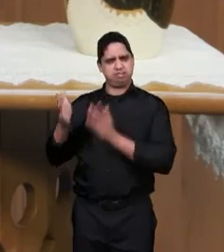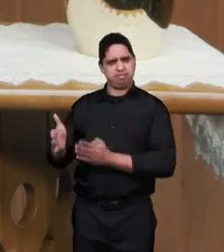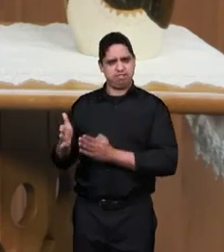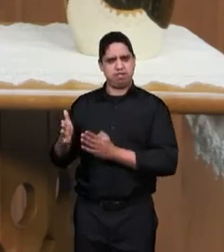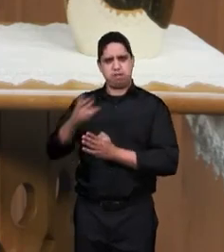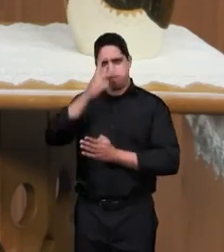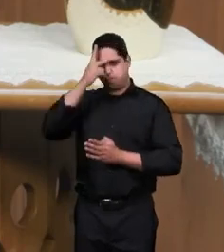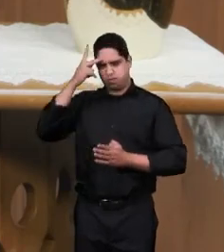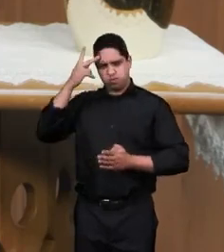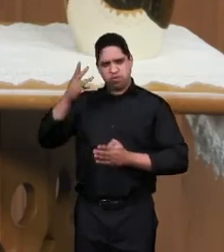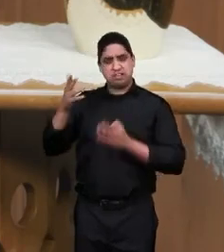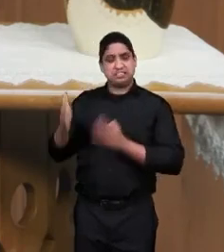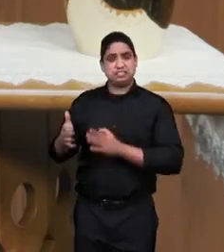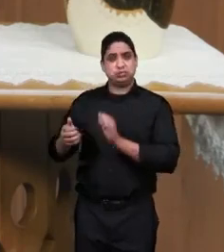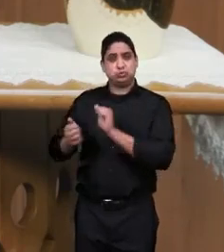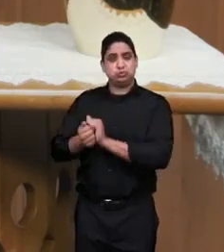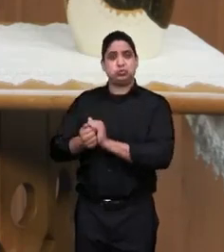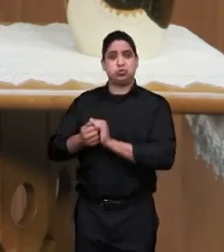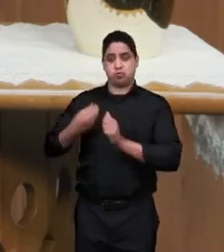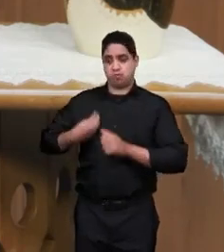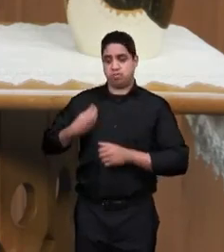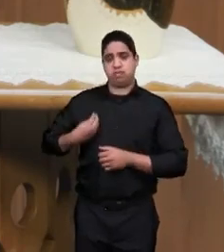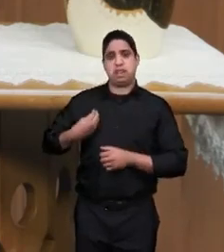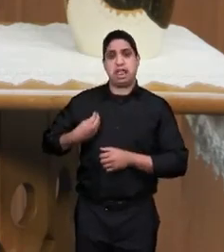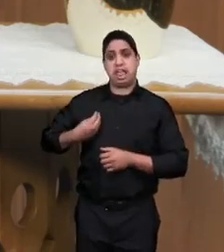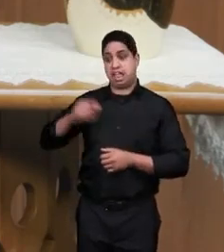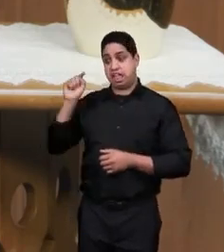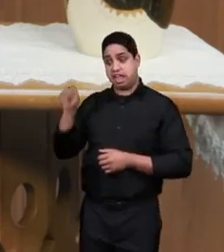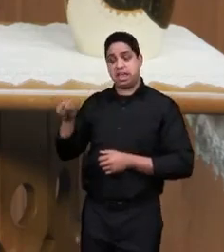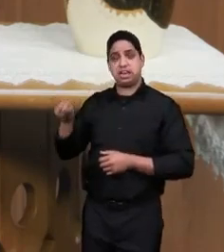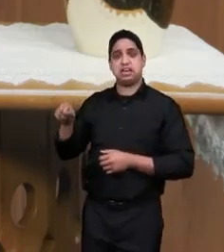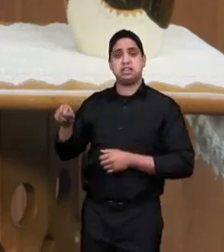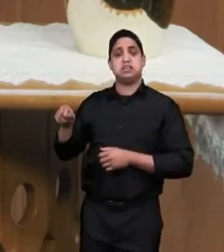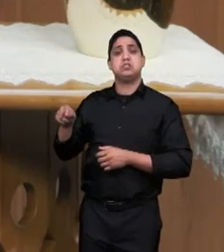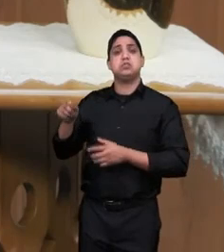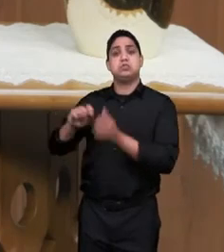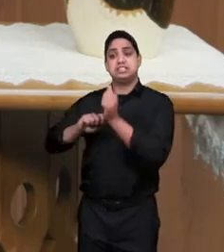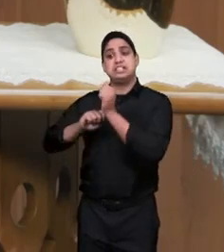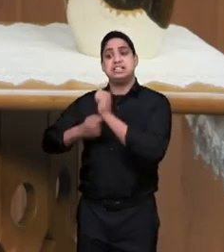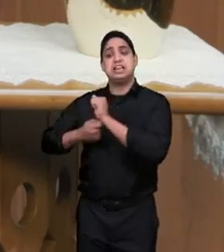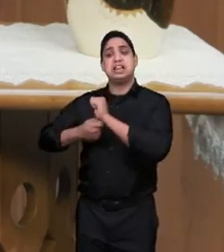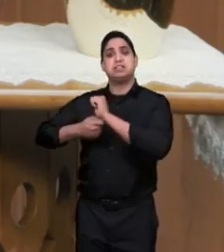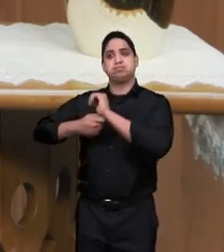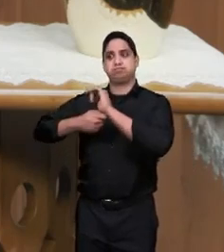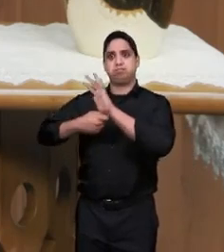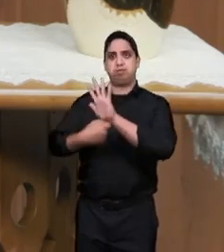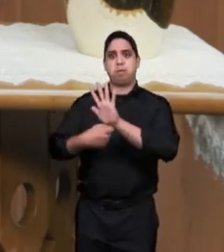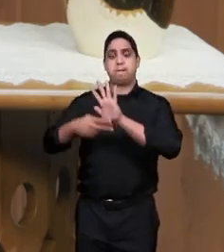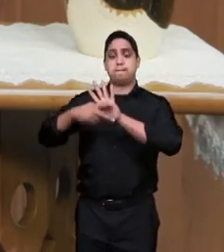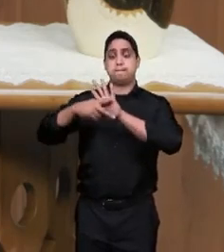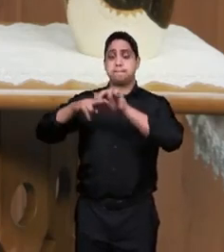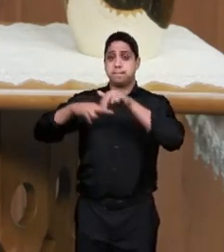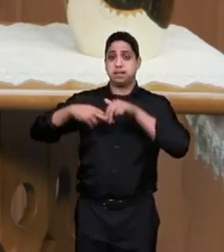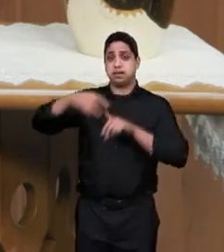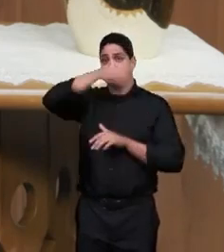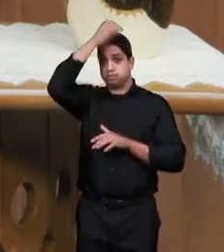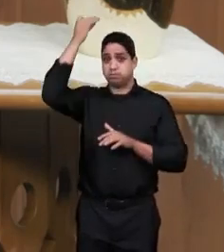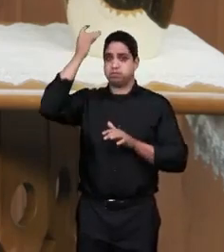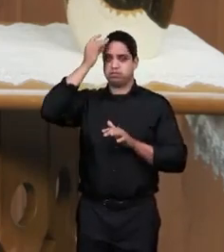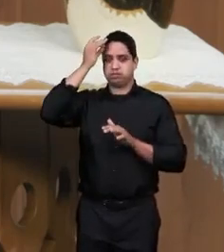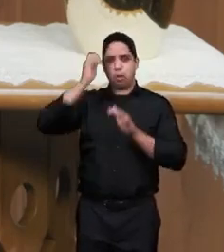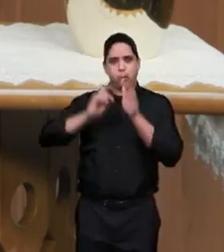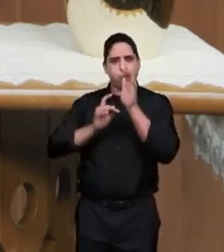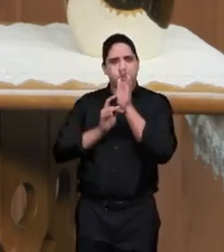the body and those that are living with the body. And to those, the enigma or the riddle is understood